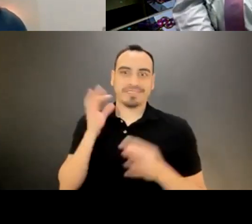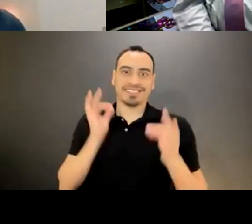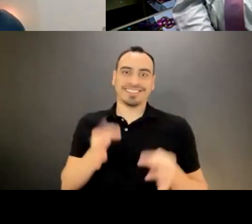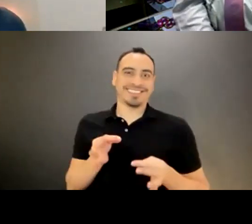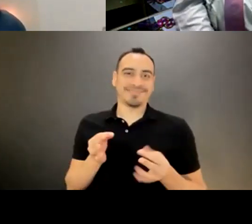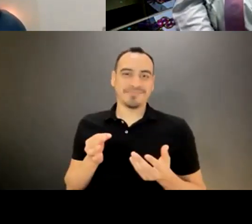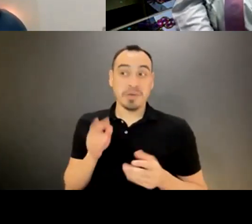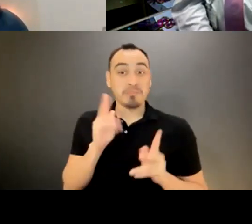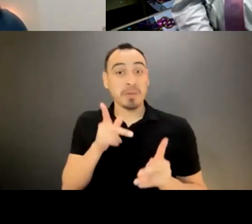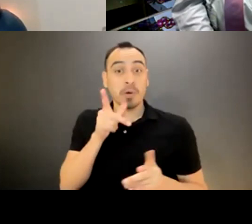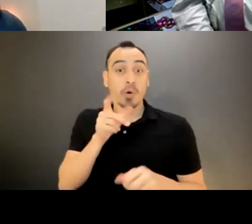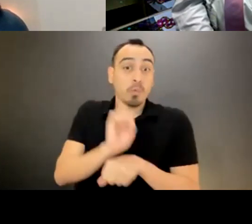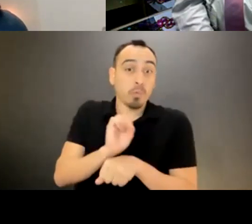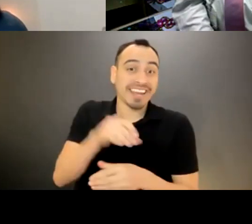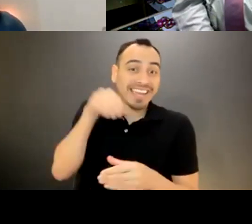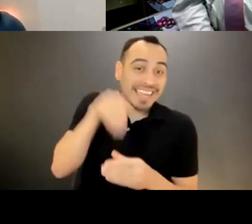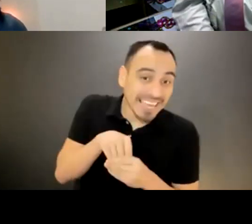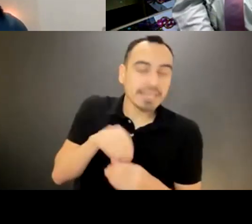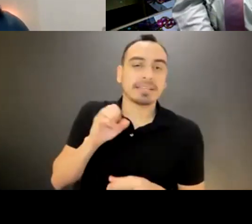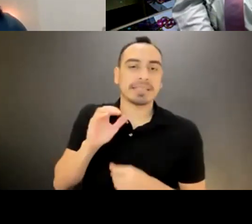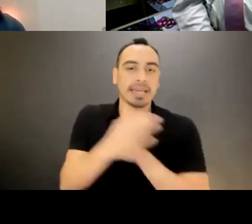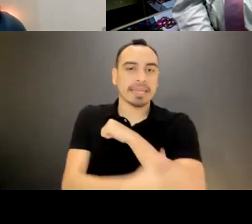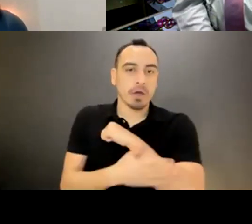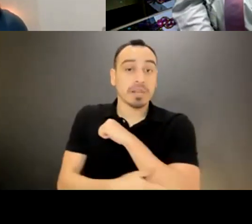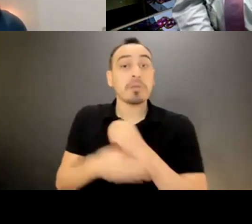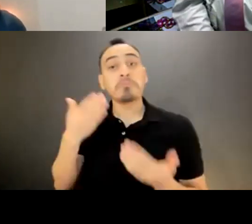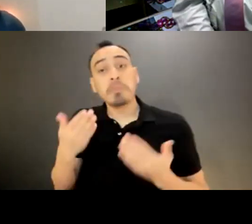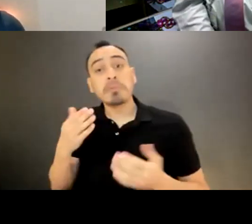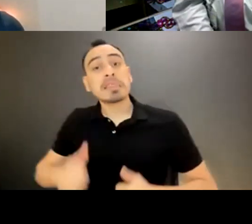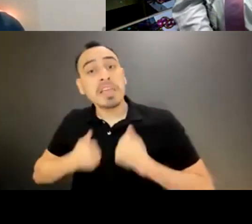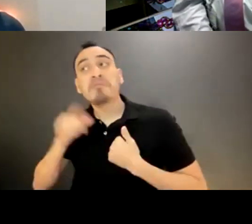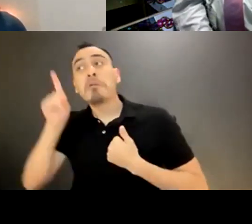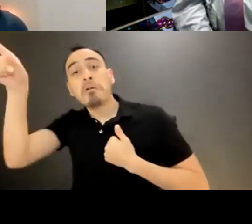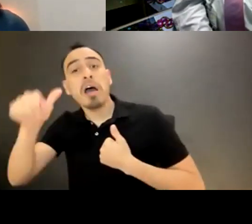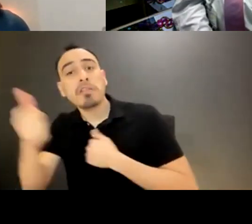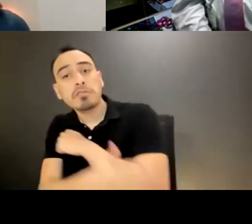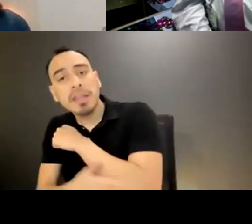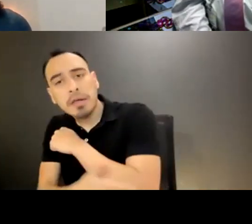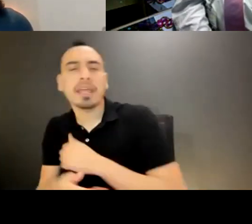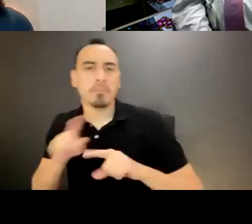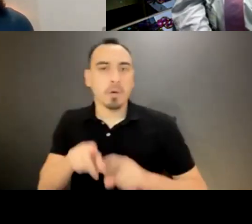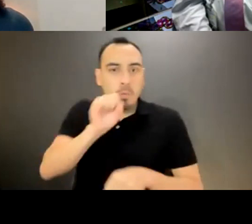in Sacramento County. We need them to be healthy to take care of the sick people, like Dr. Cohen was saying, in our county.